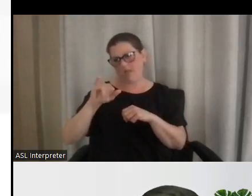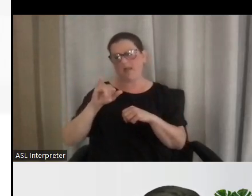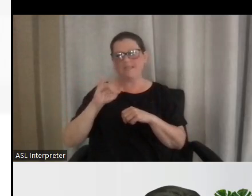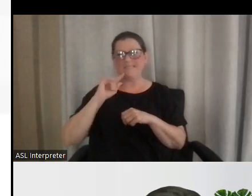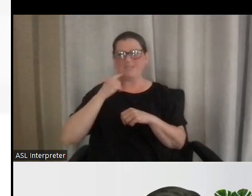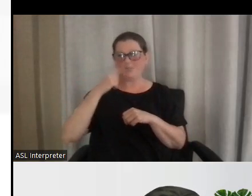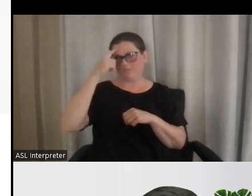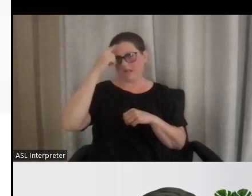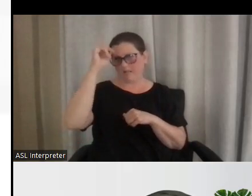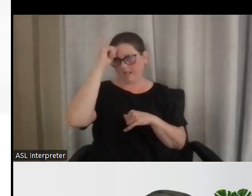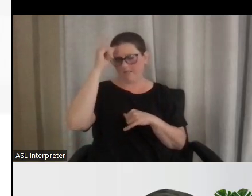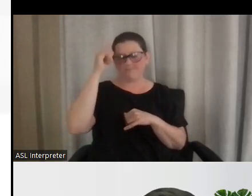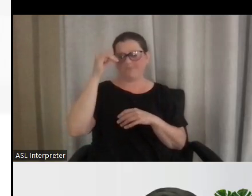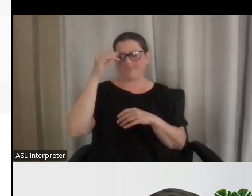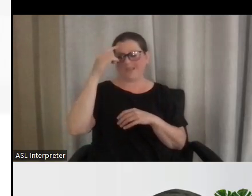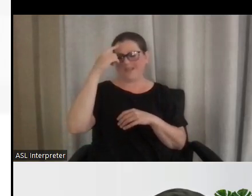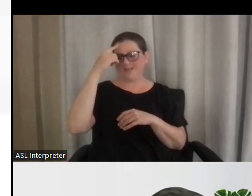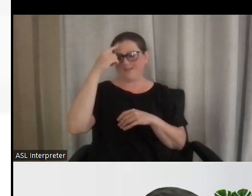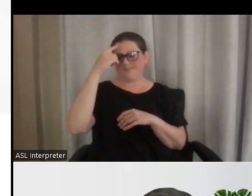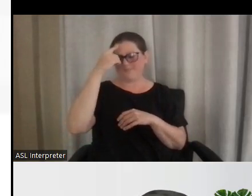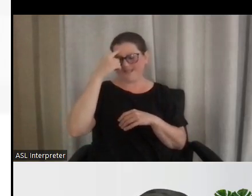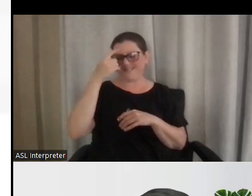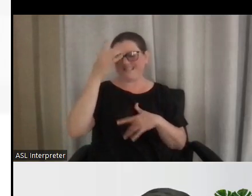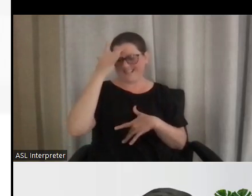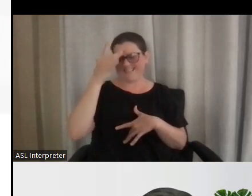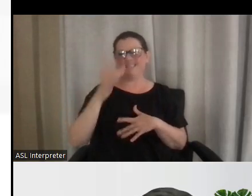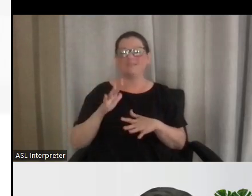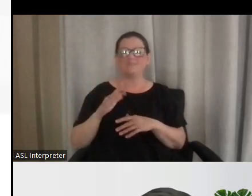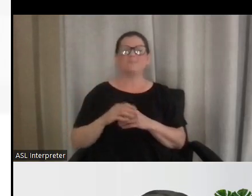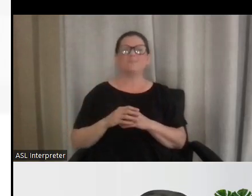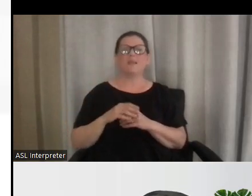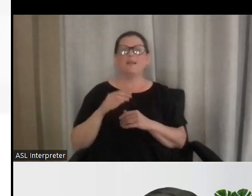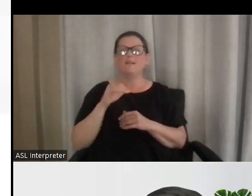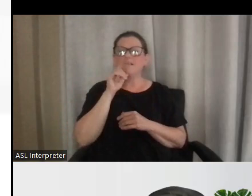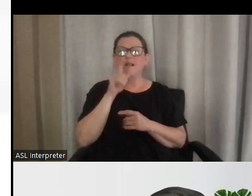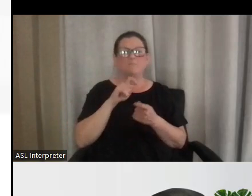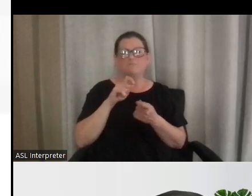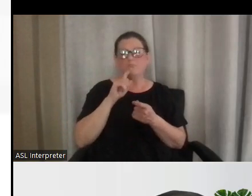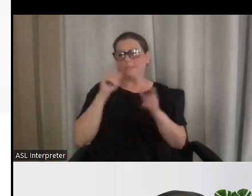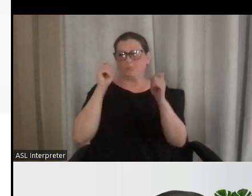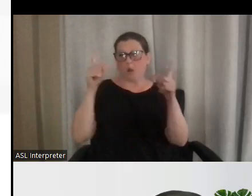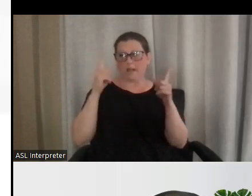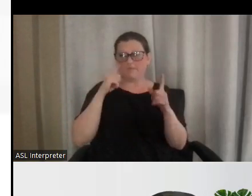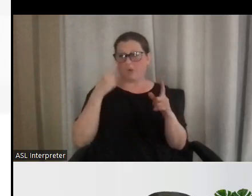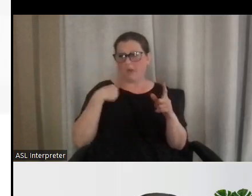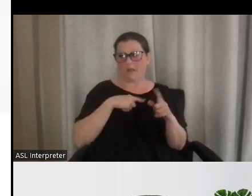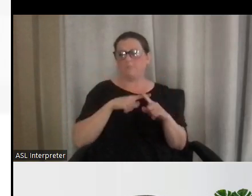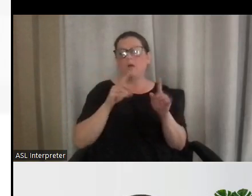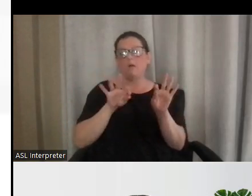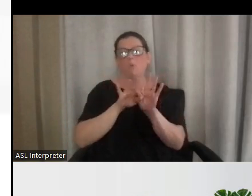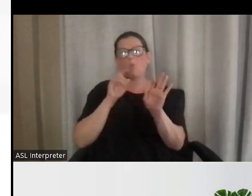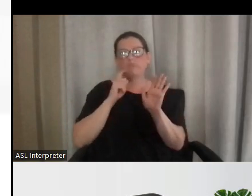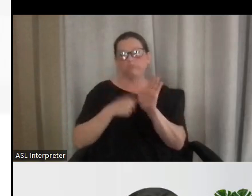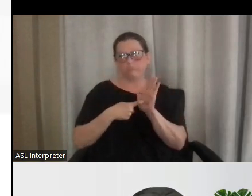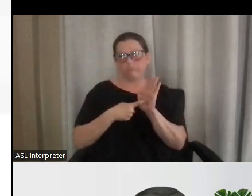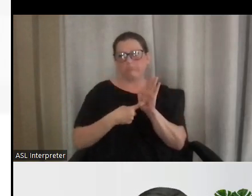higher rates we see, which is not necessarily surprising to any of us, but important to acknowledge. This is